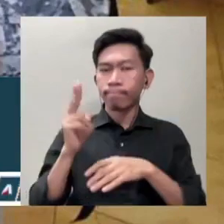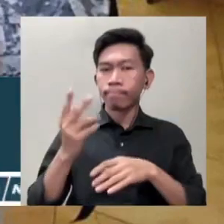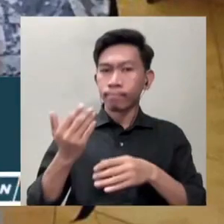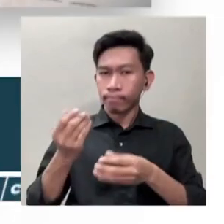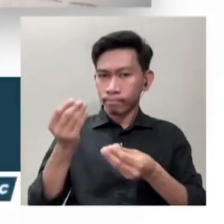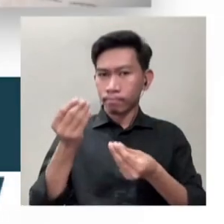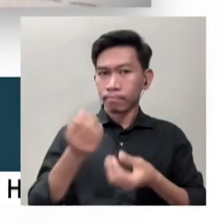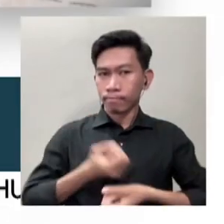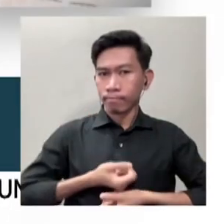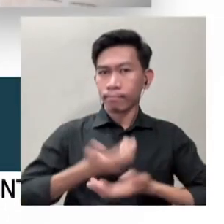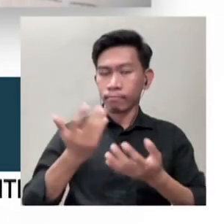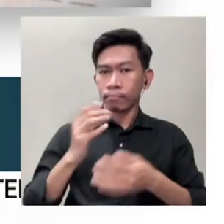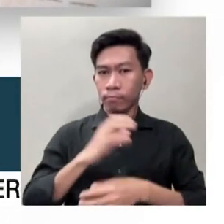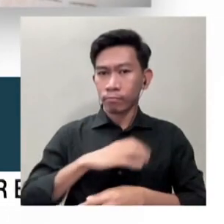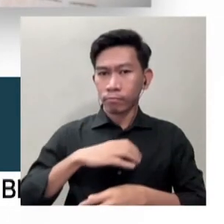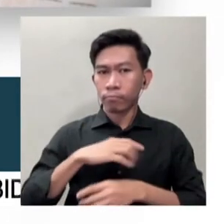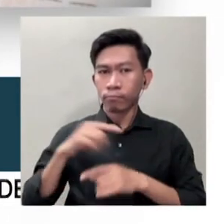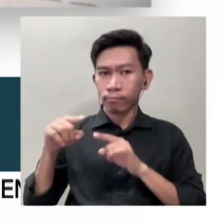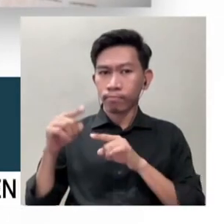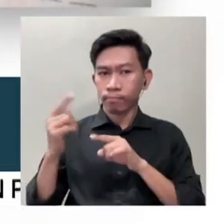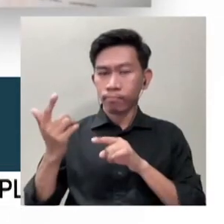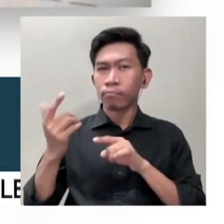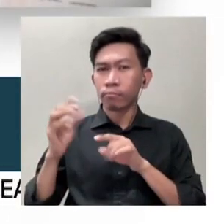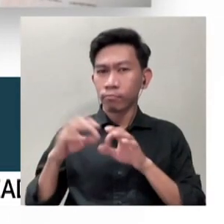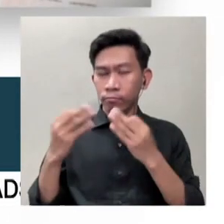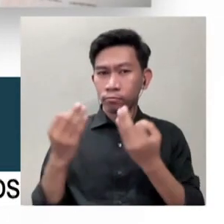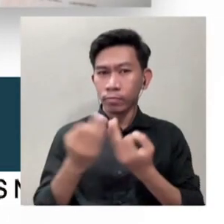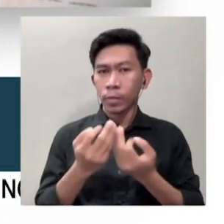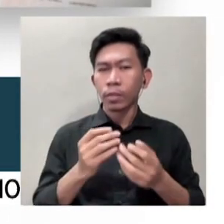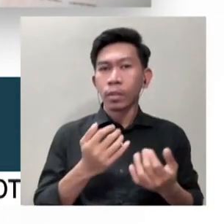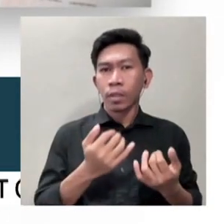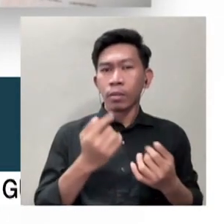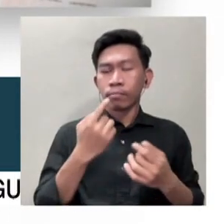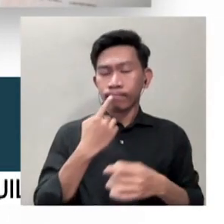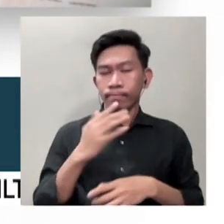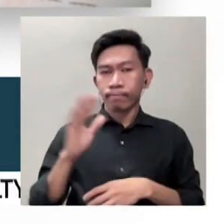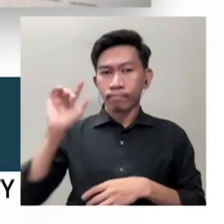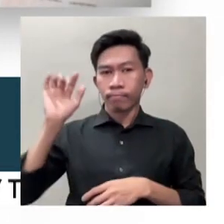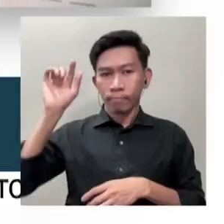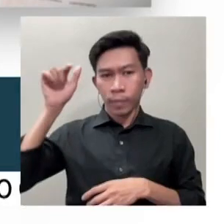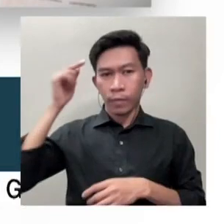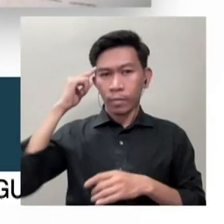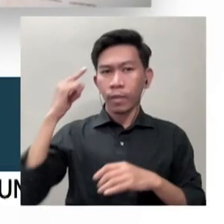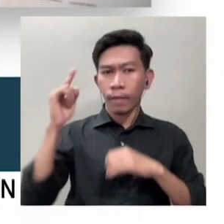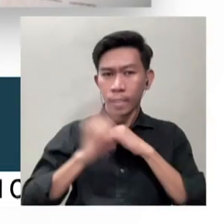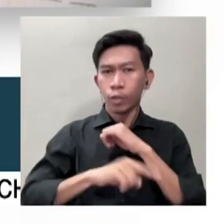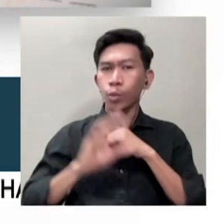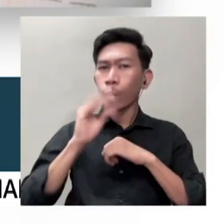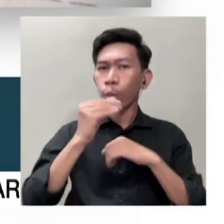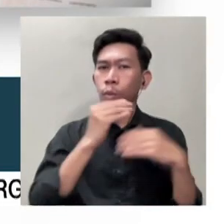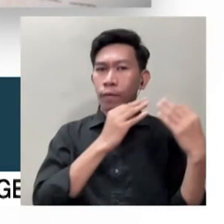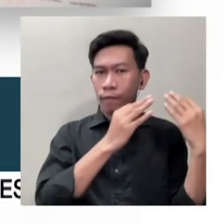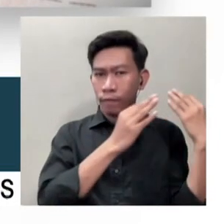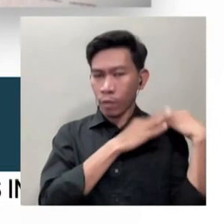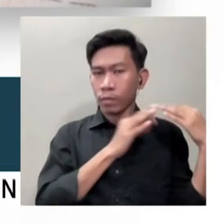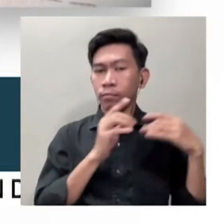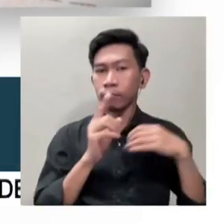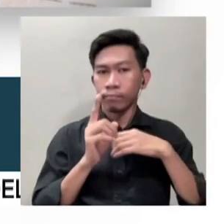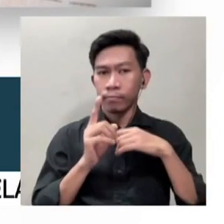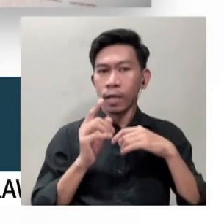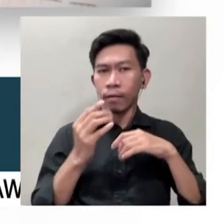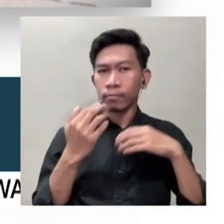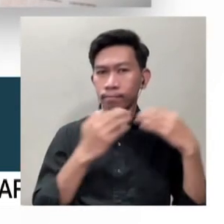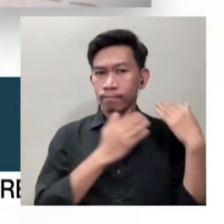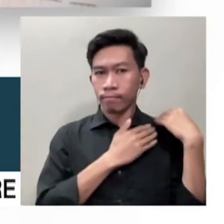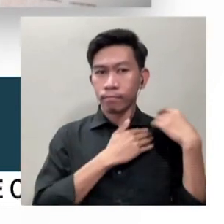families. He assured them government will hold those responsible for the tragedy accountable. The president also urged the public to refrain from making